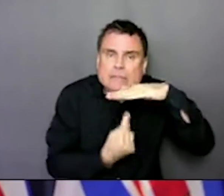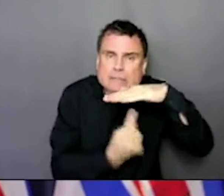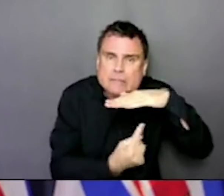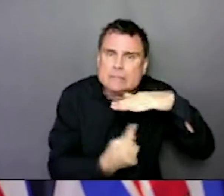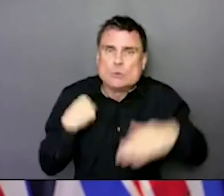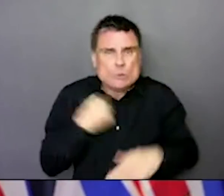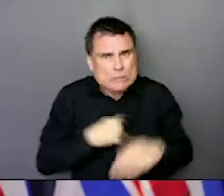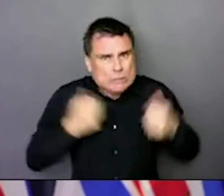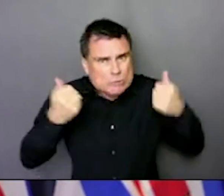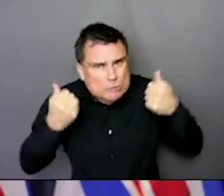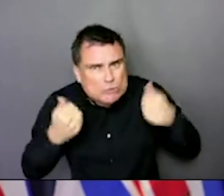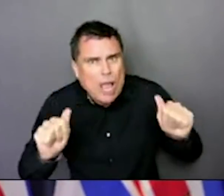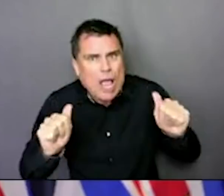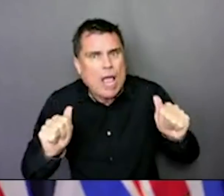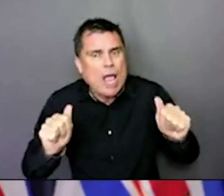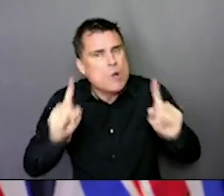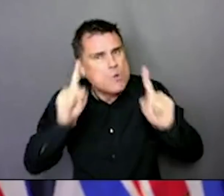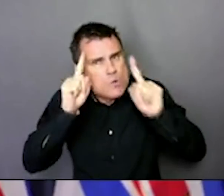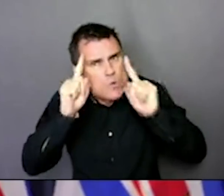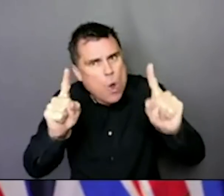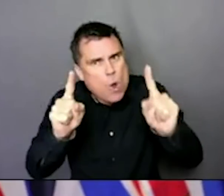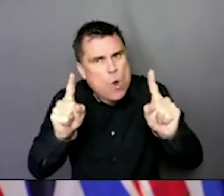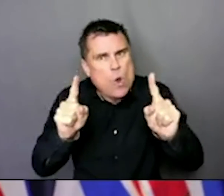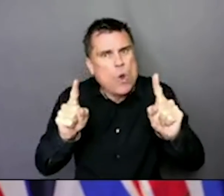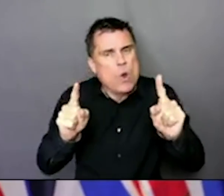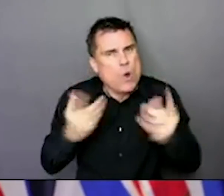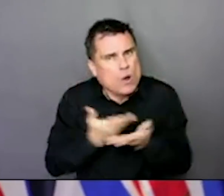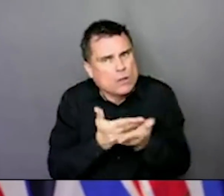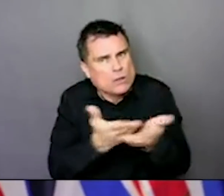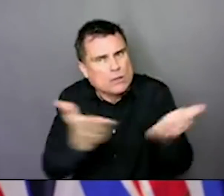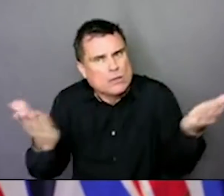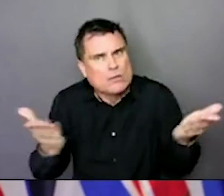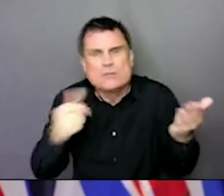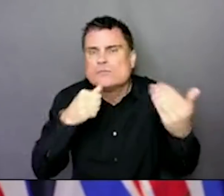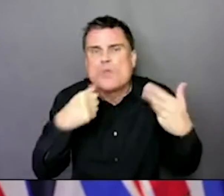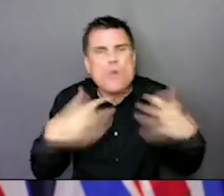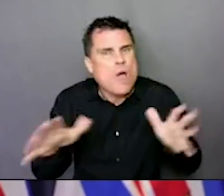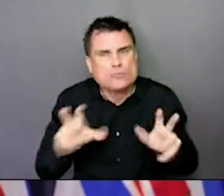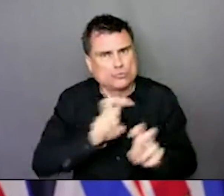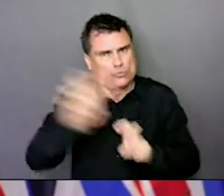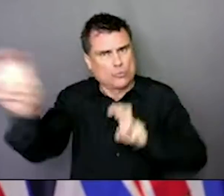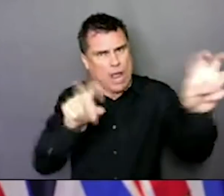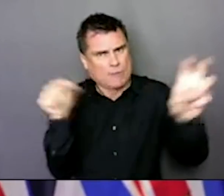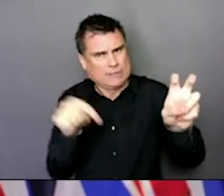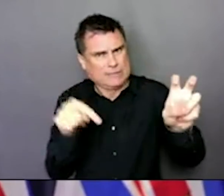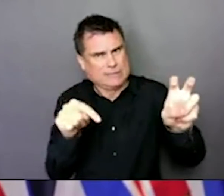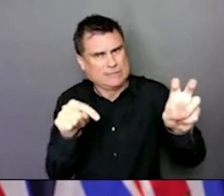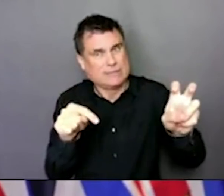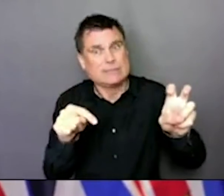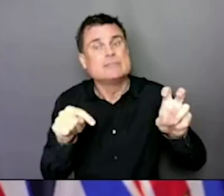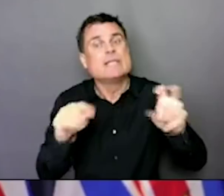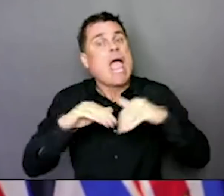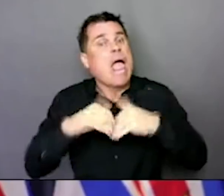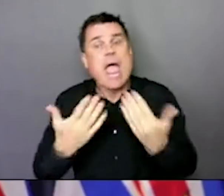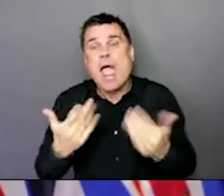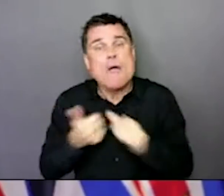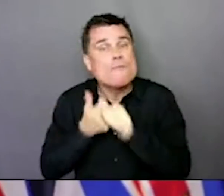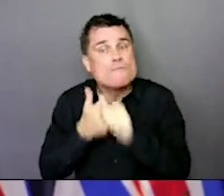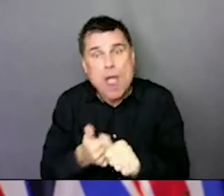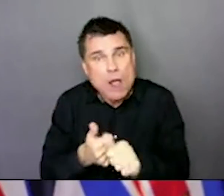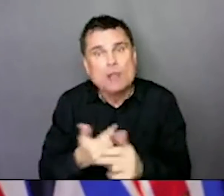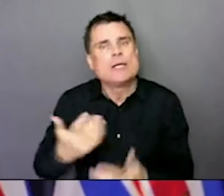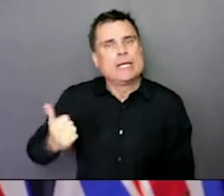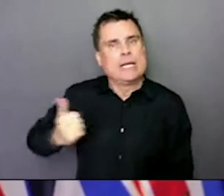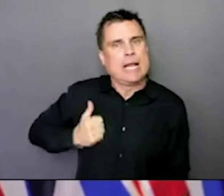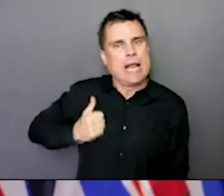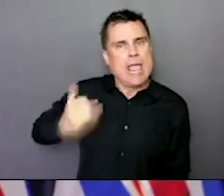objective of the public in a way that's consistent with the Charter and other fundamental rights here in Canada. And so legal advice